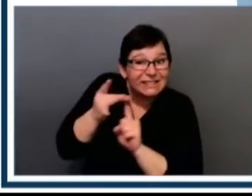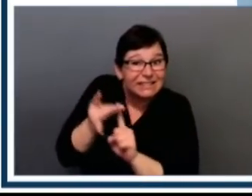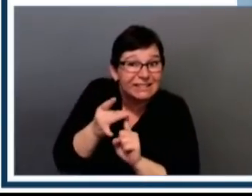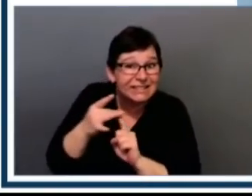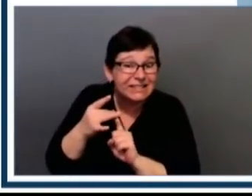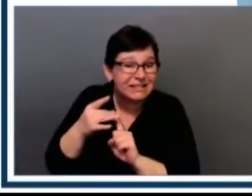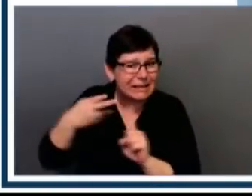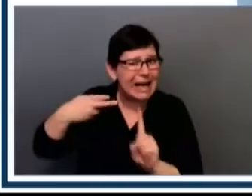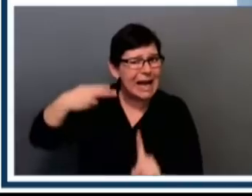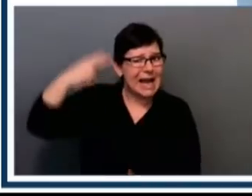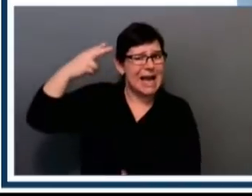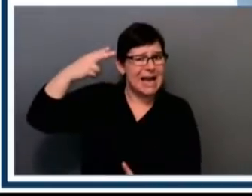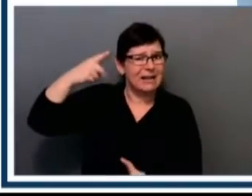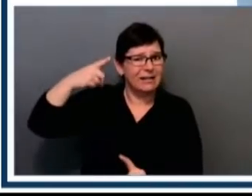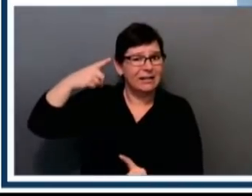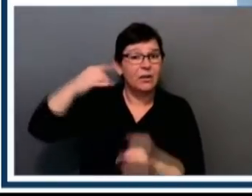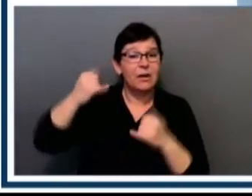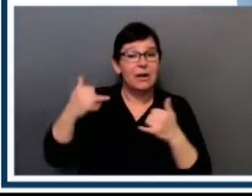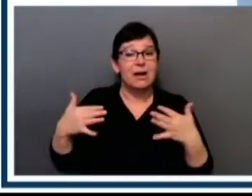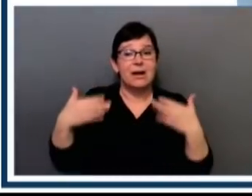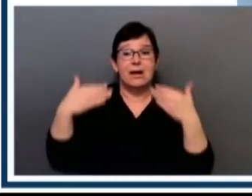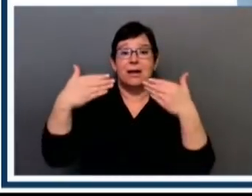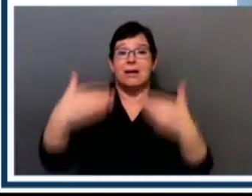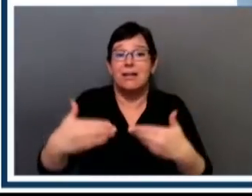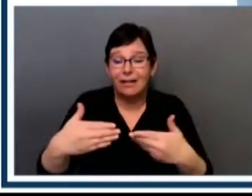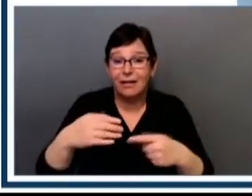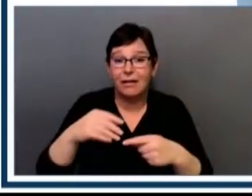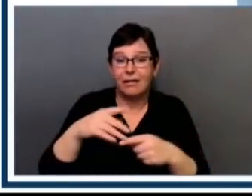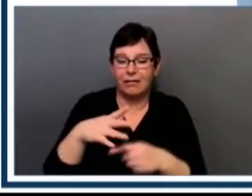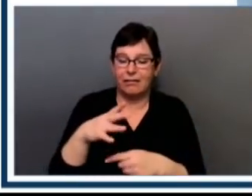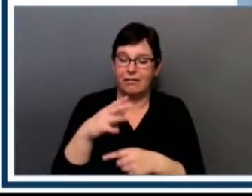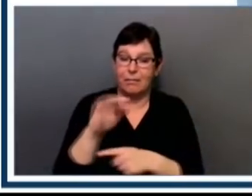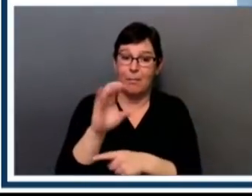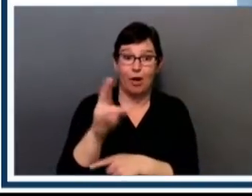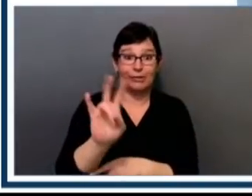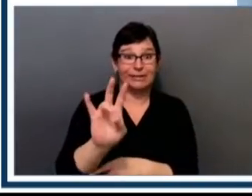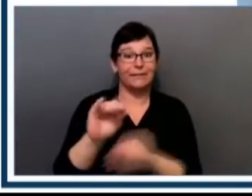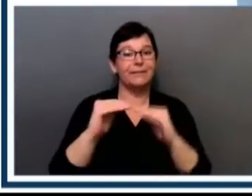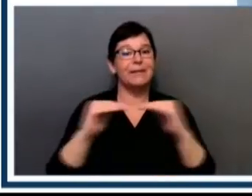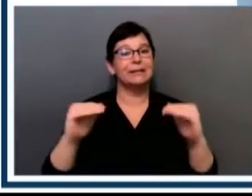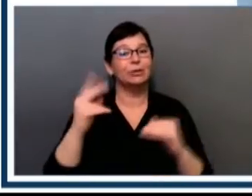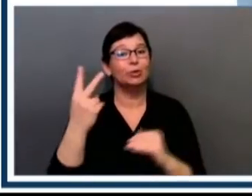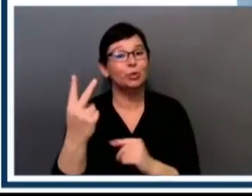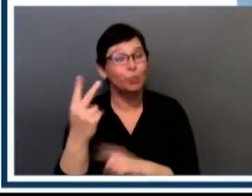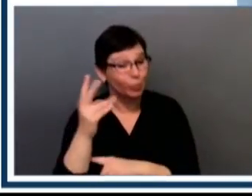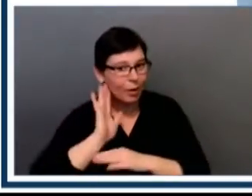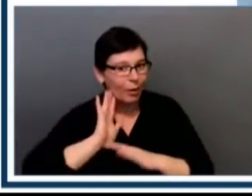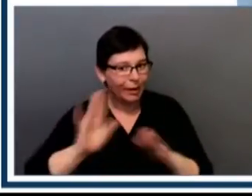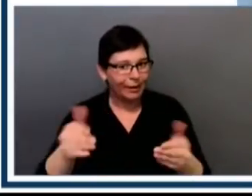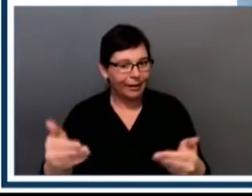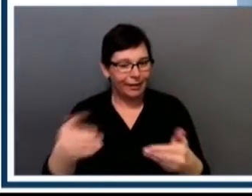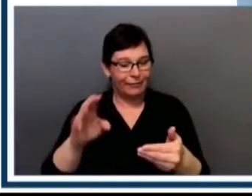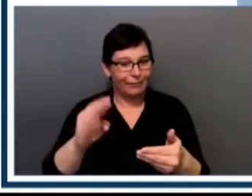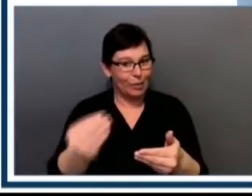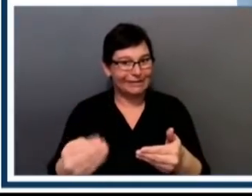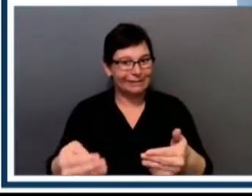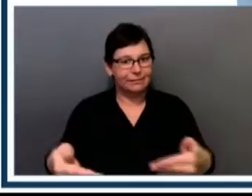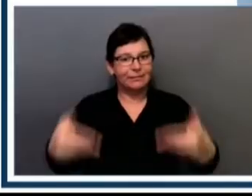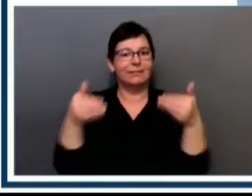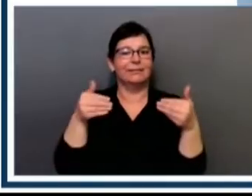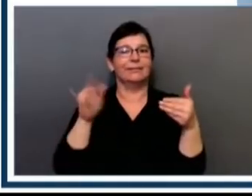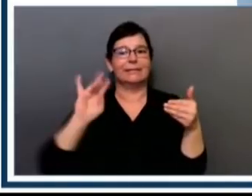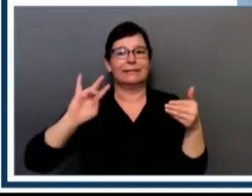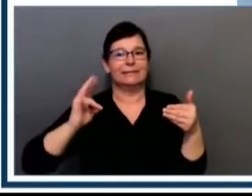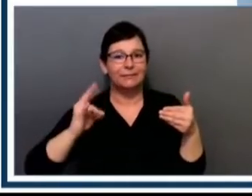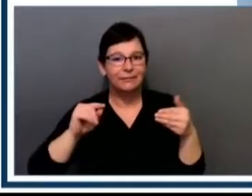and bars, fitness facilities, and movie theaters will be able to operate at 75% capacity, with distancing as